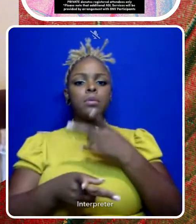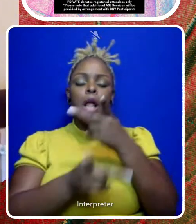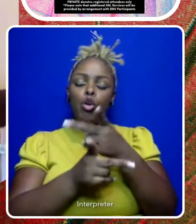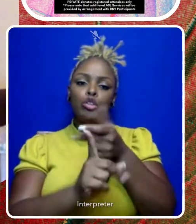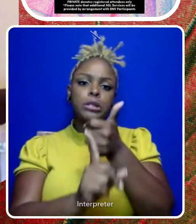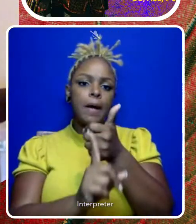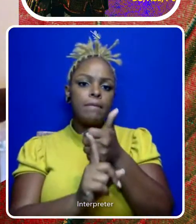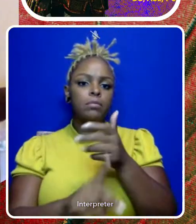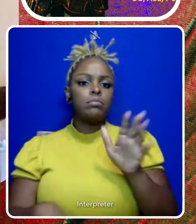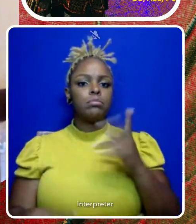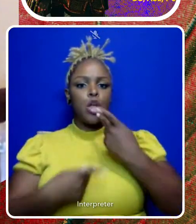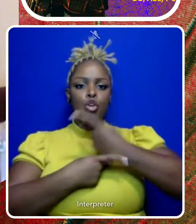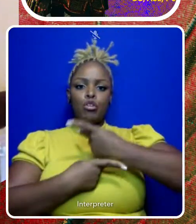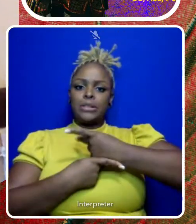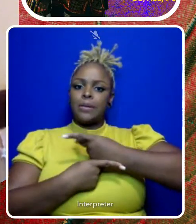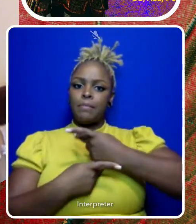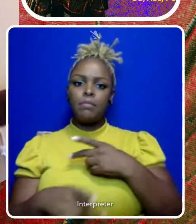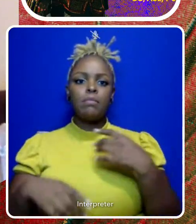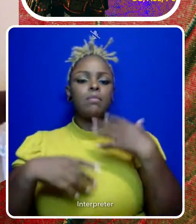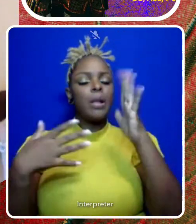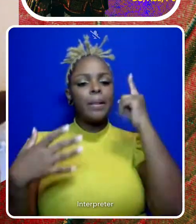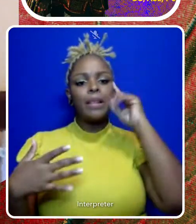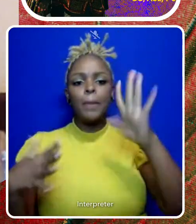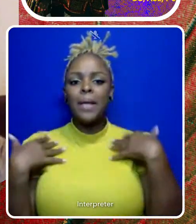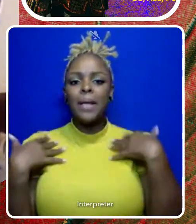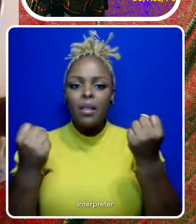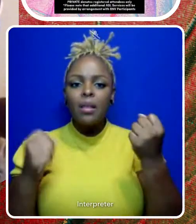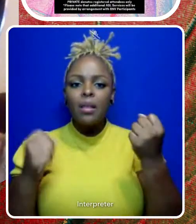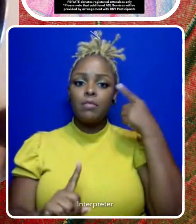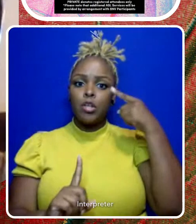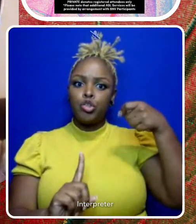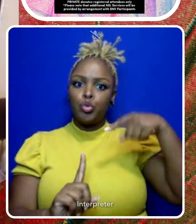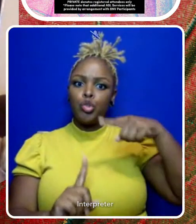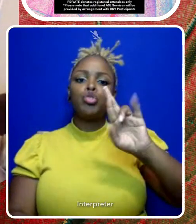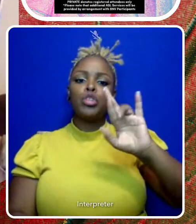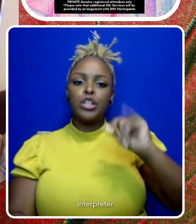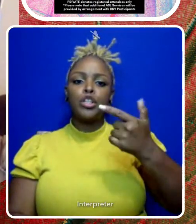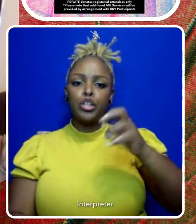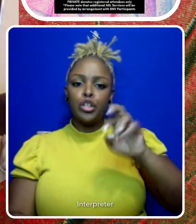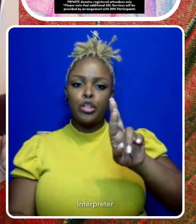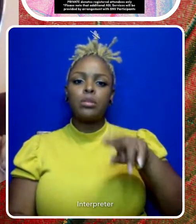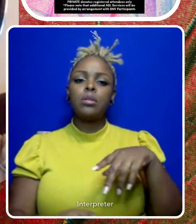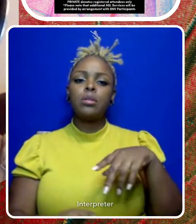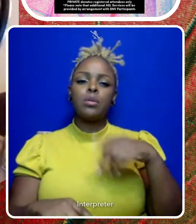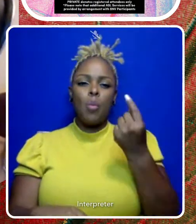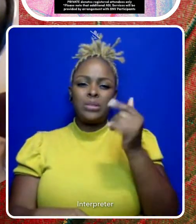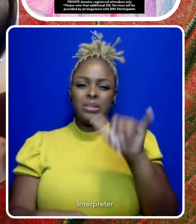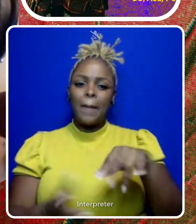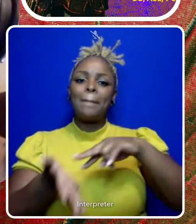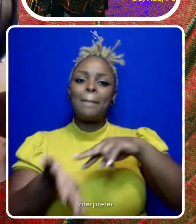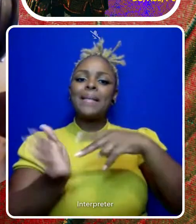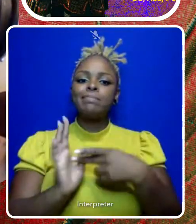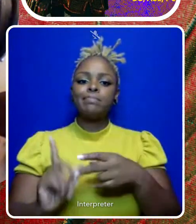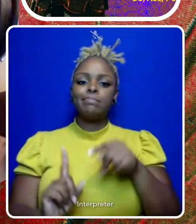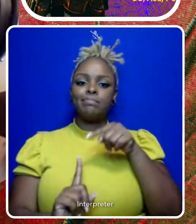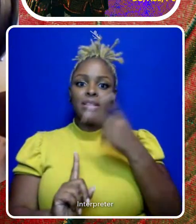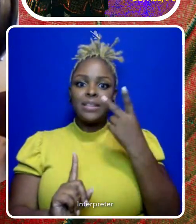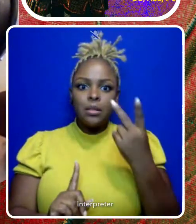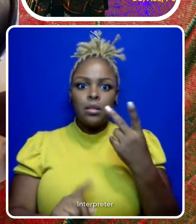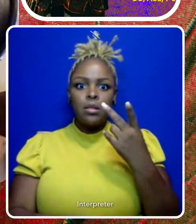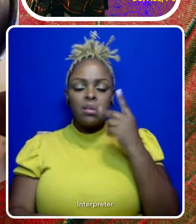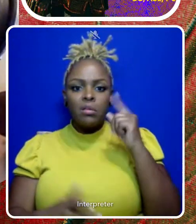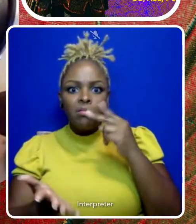safe. For clarity, triggers are things that causes a person to relive trauma in their mind and body. So